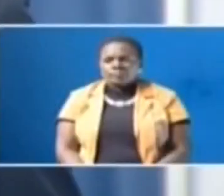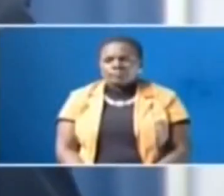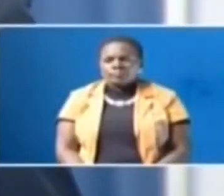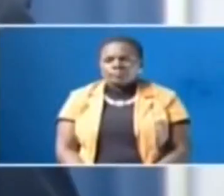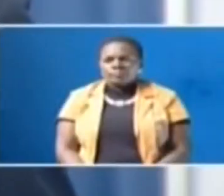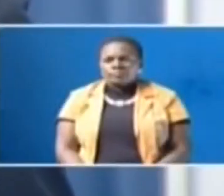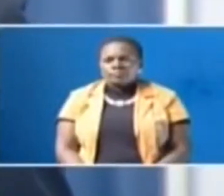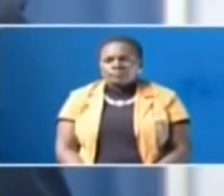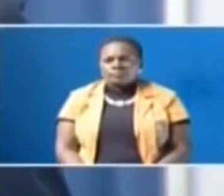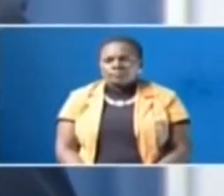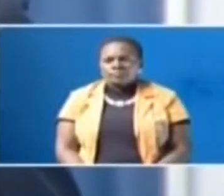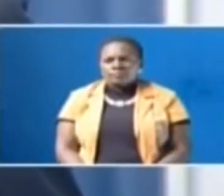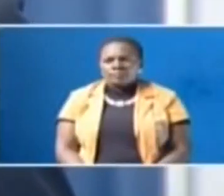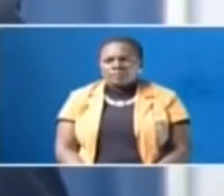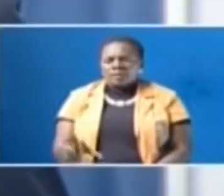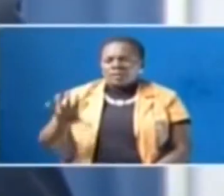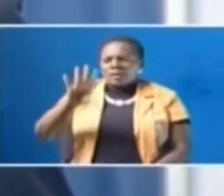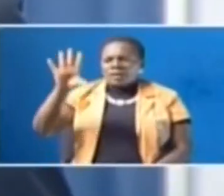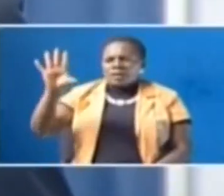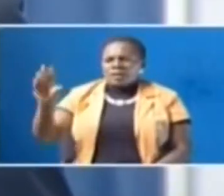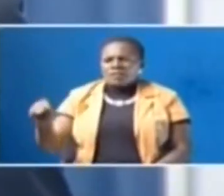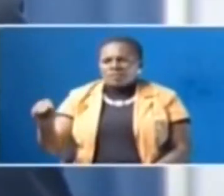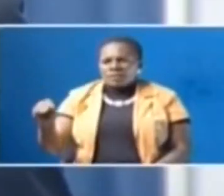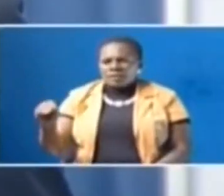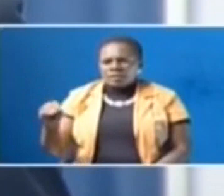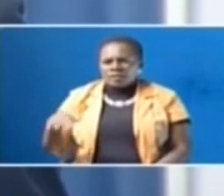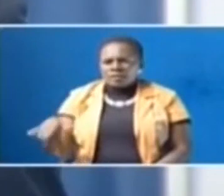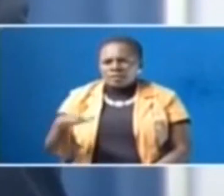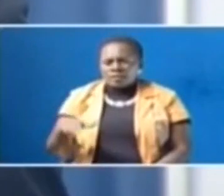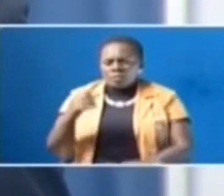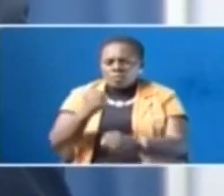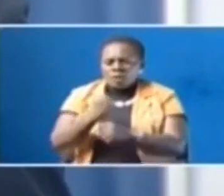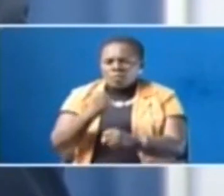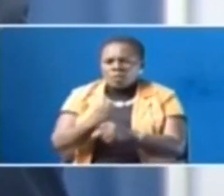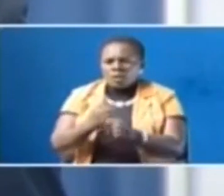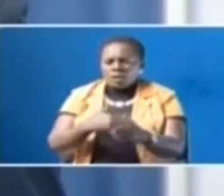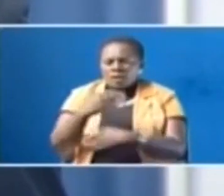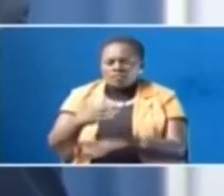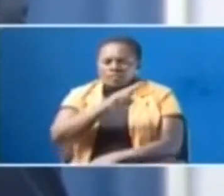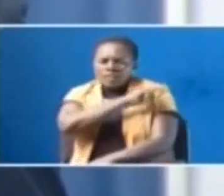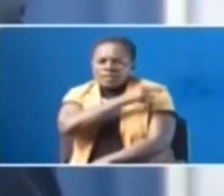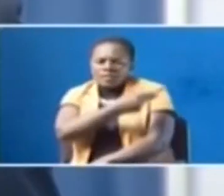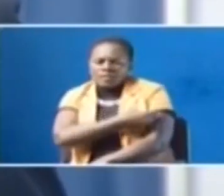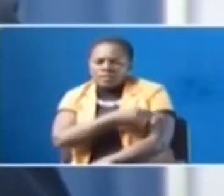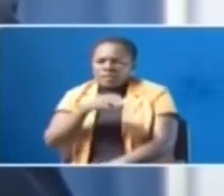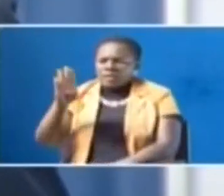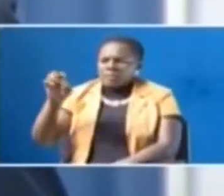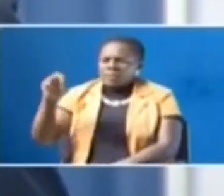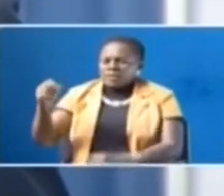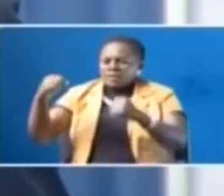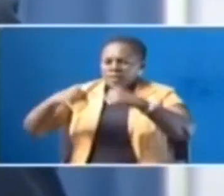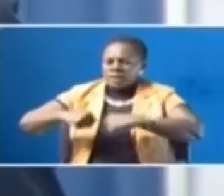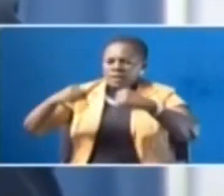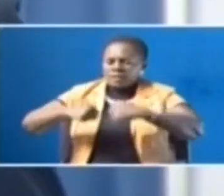The landmark Africa Continental Free Trade Area became operational after Nigeria and Benin jointly signed up